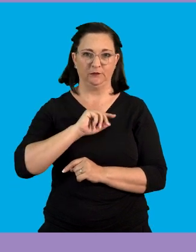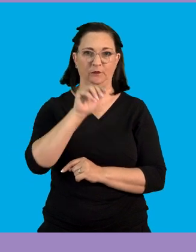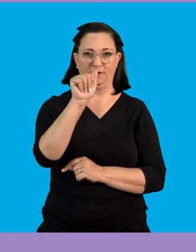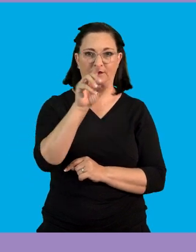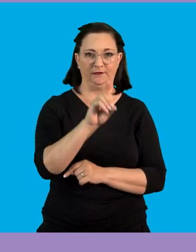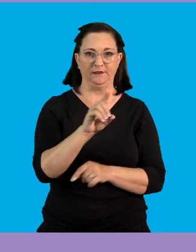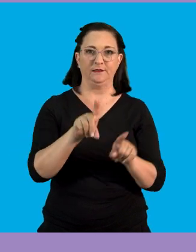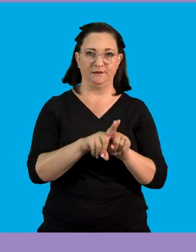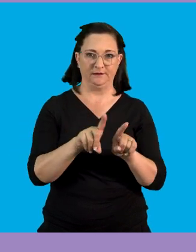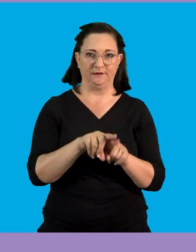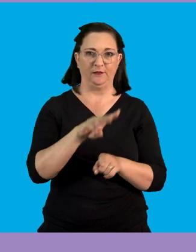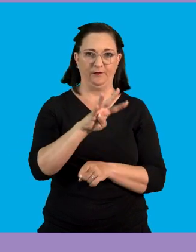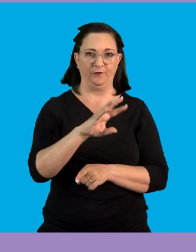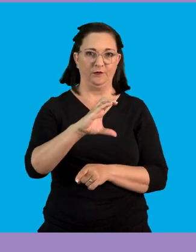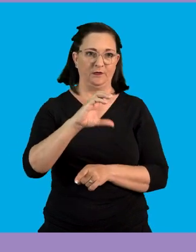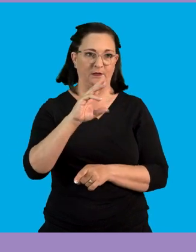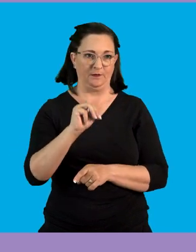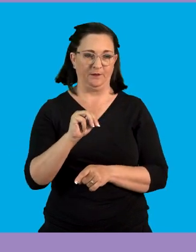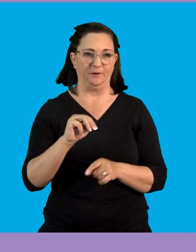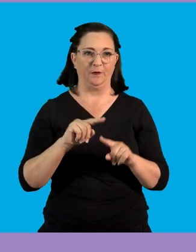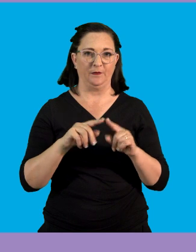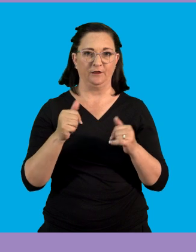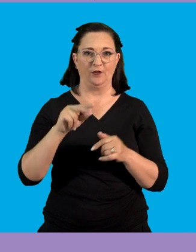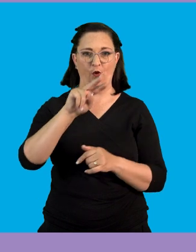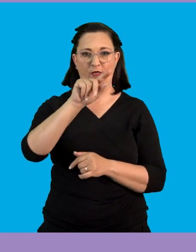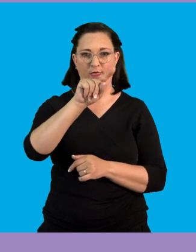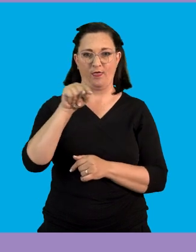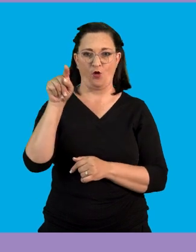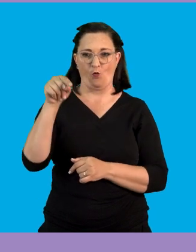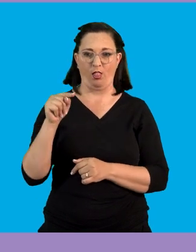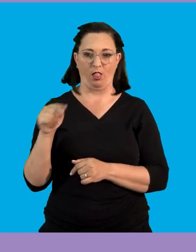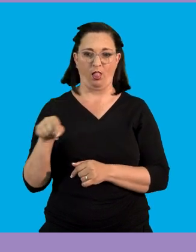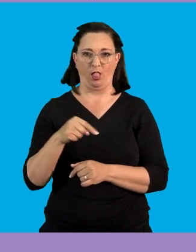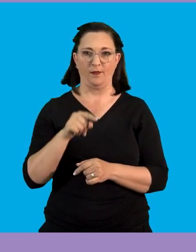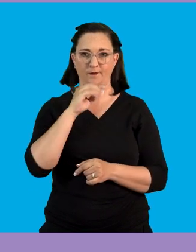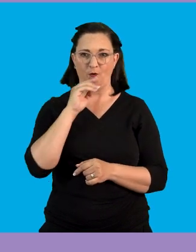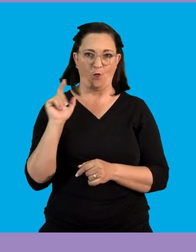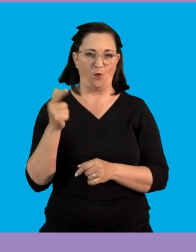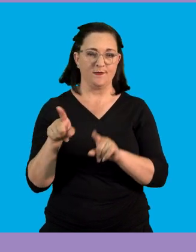4 centimeters. The markings show us that all sides are equal.